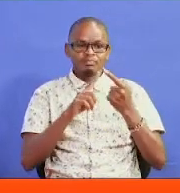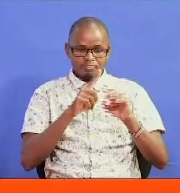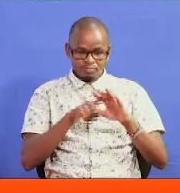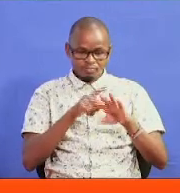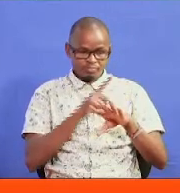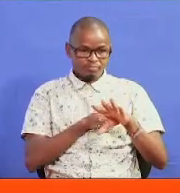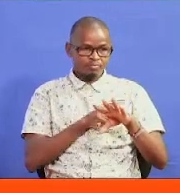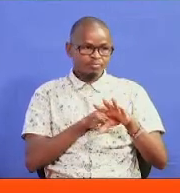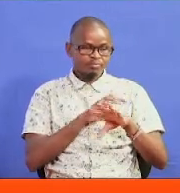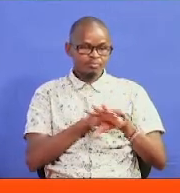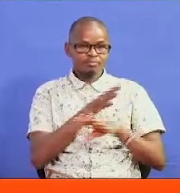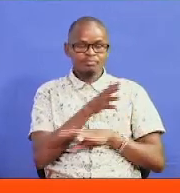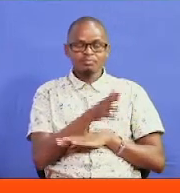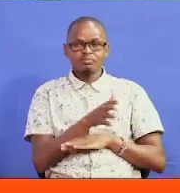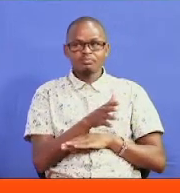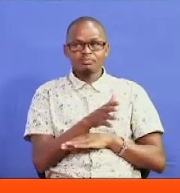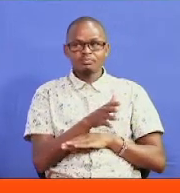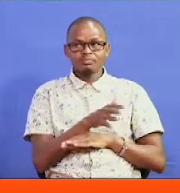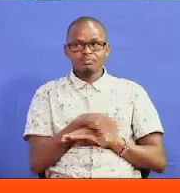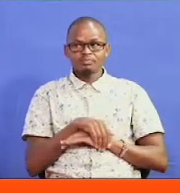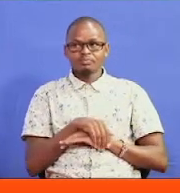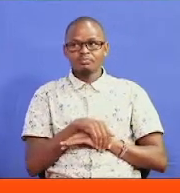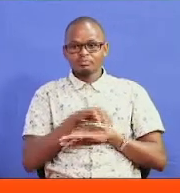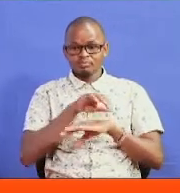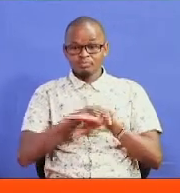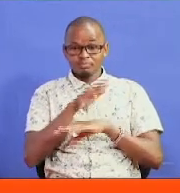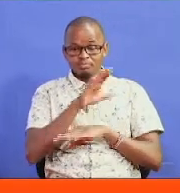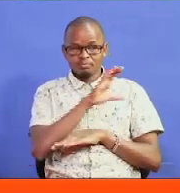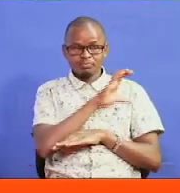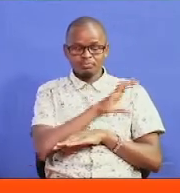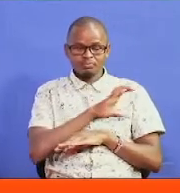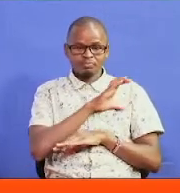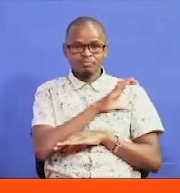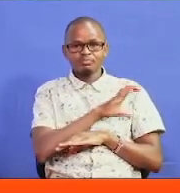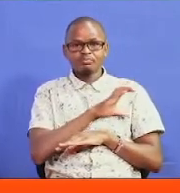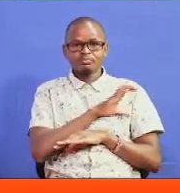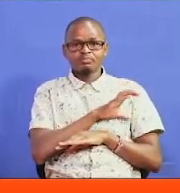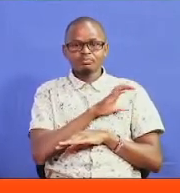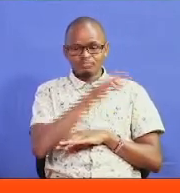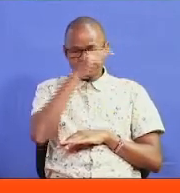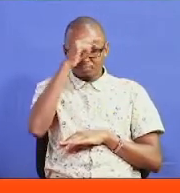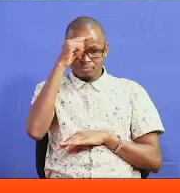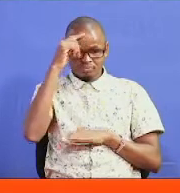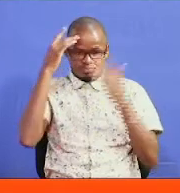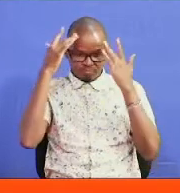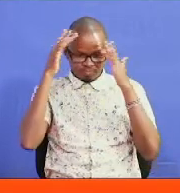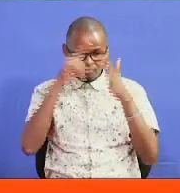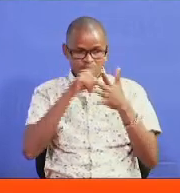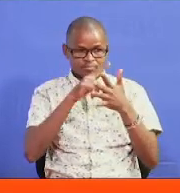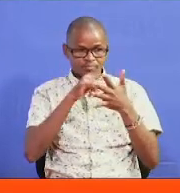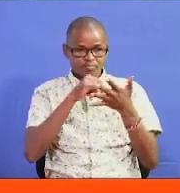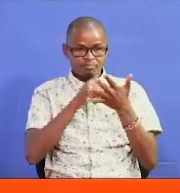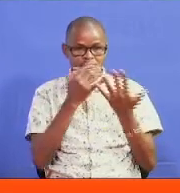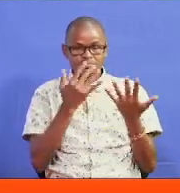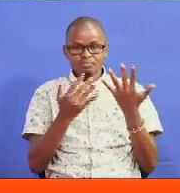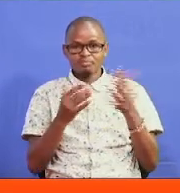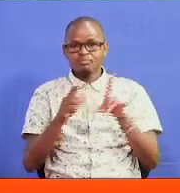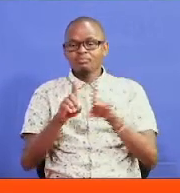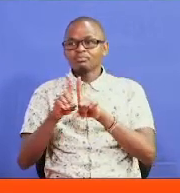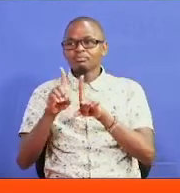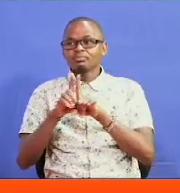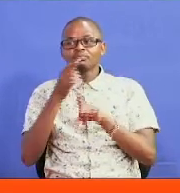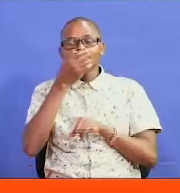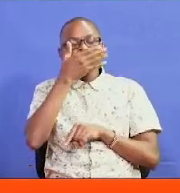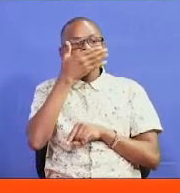get to you get such symptoms, because you might not know what it could be, then it's always